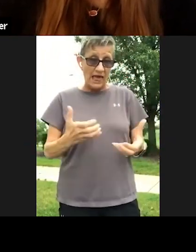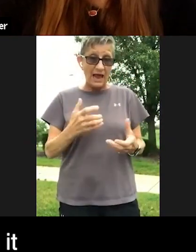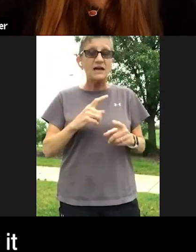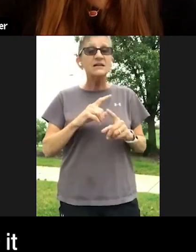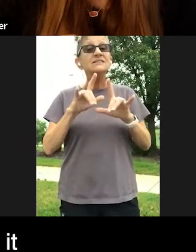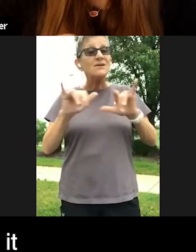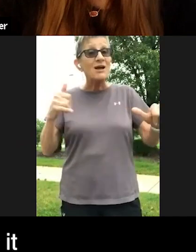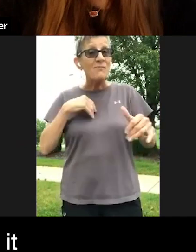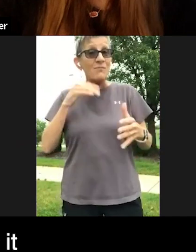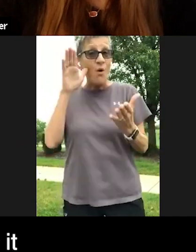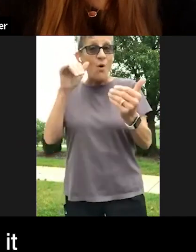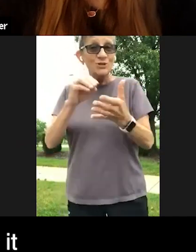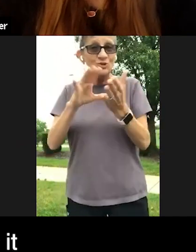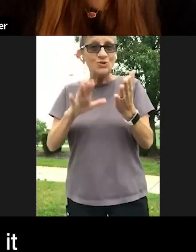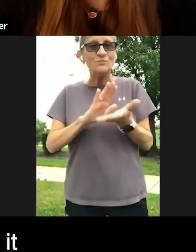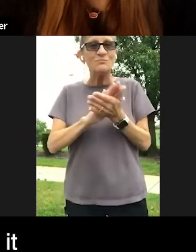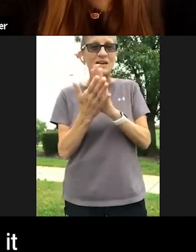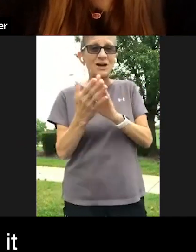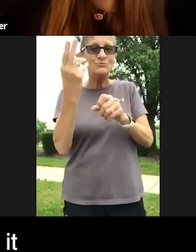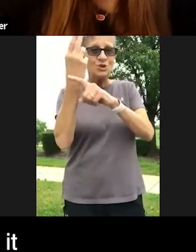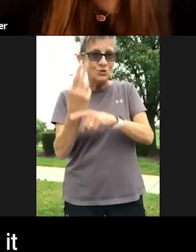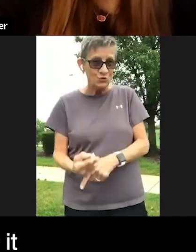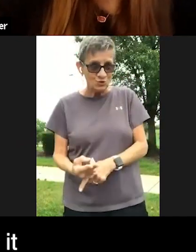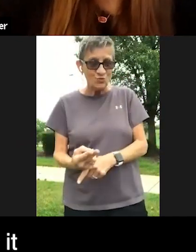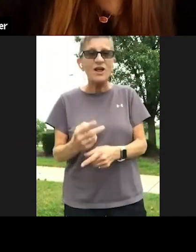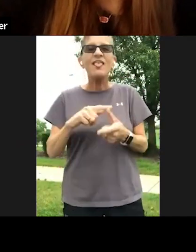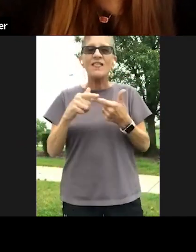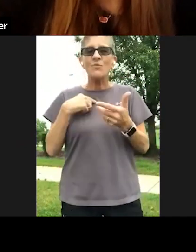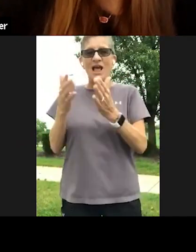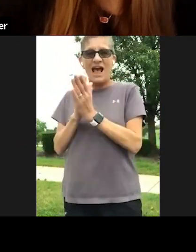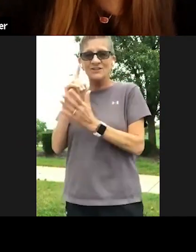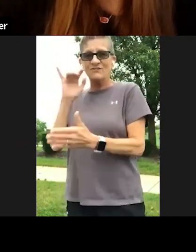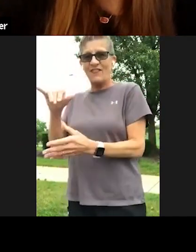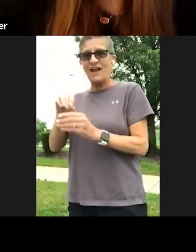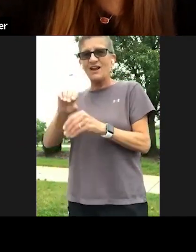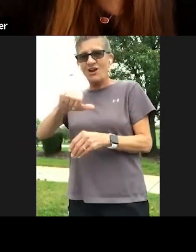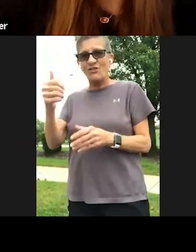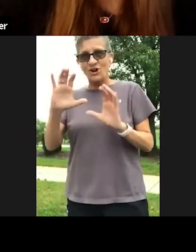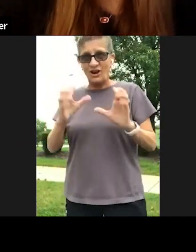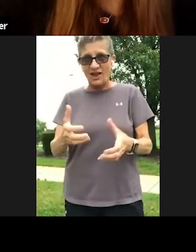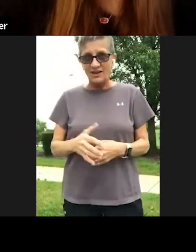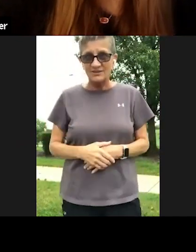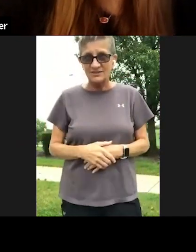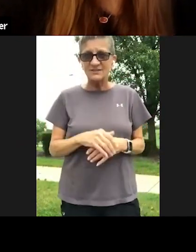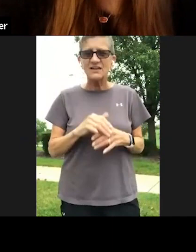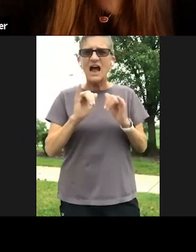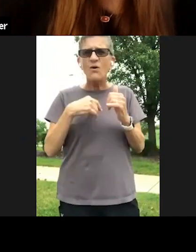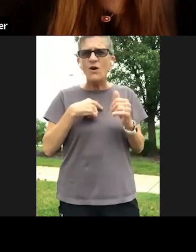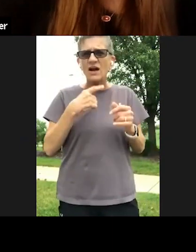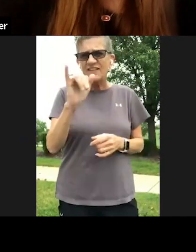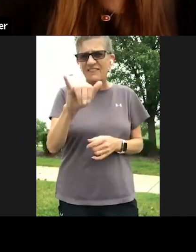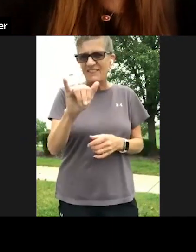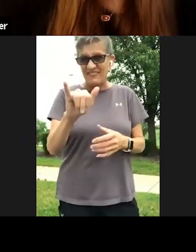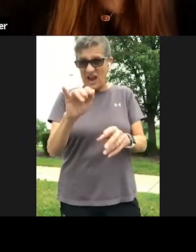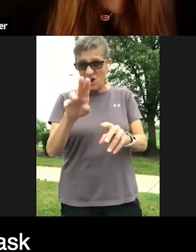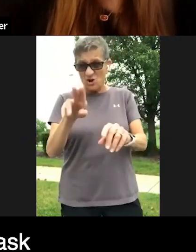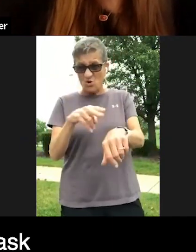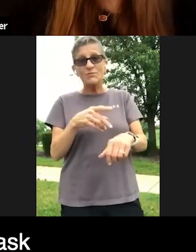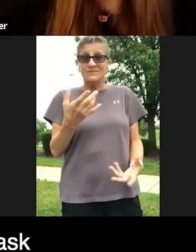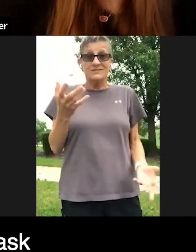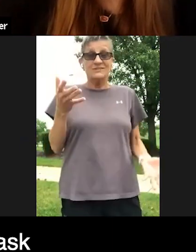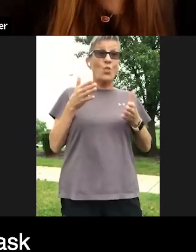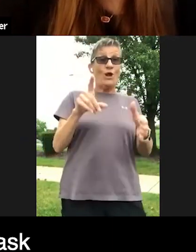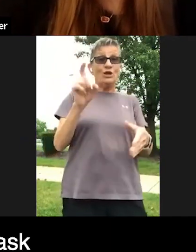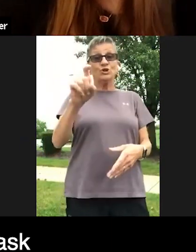my class and then will ask for it in other classes, right? Like, so how do I set that norm that this is just the way it should be?